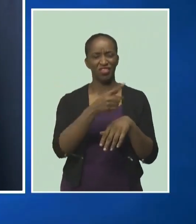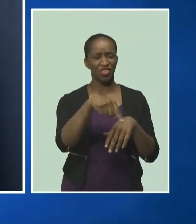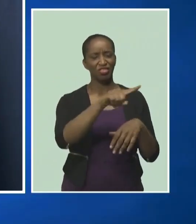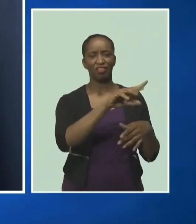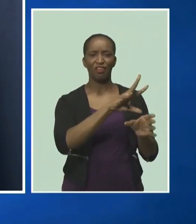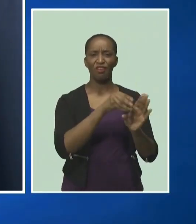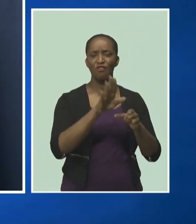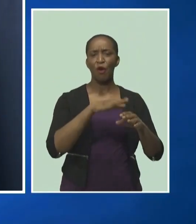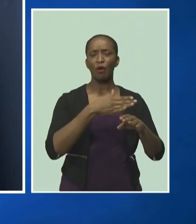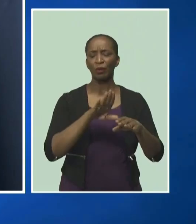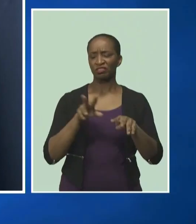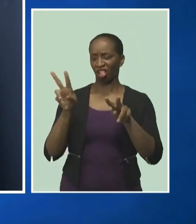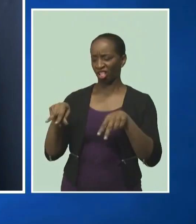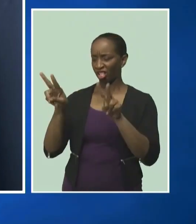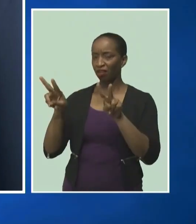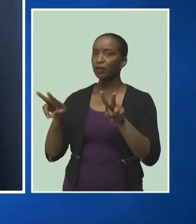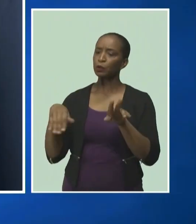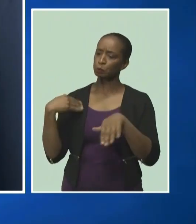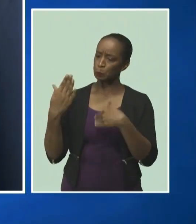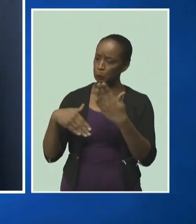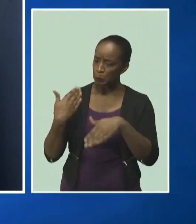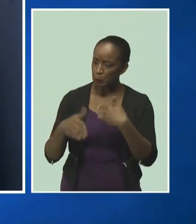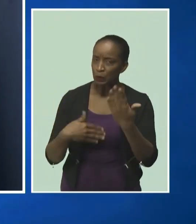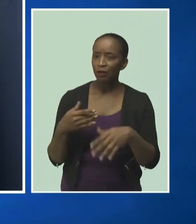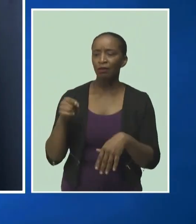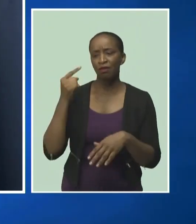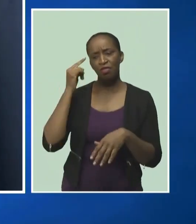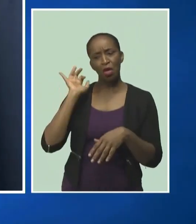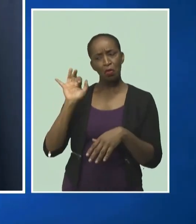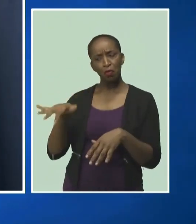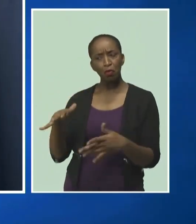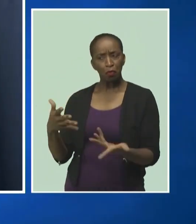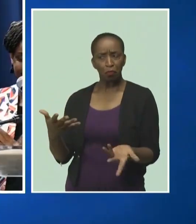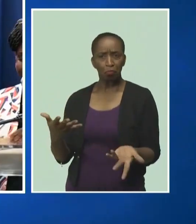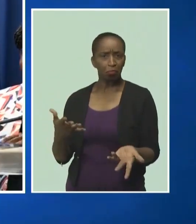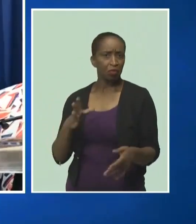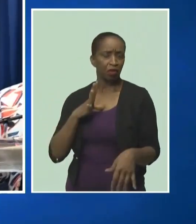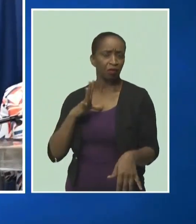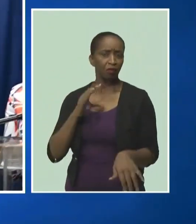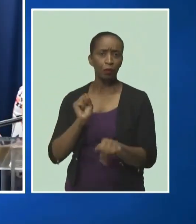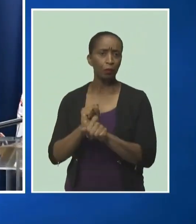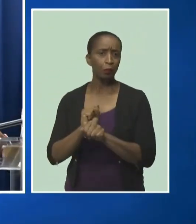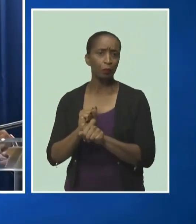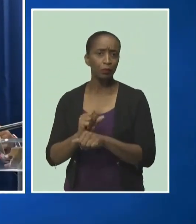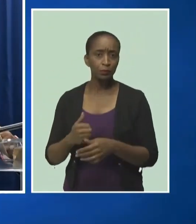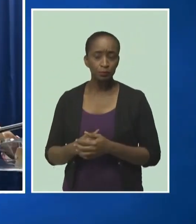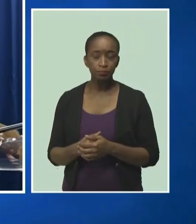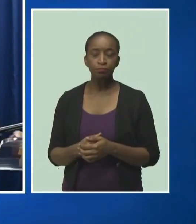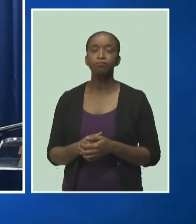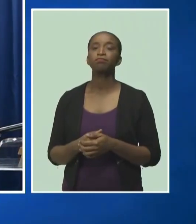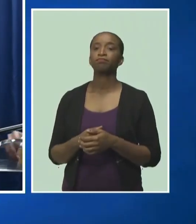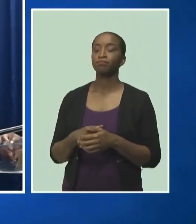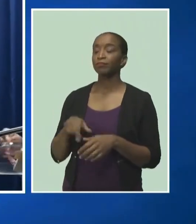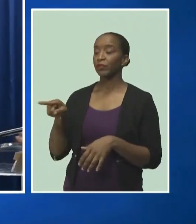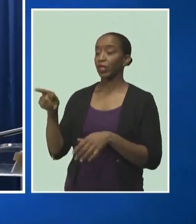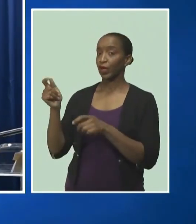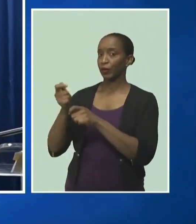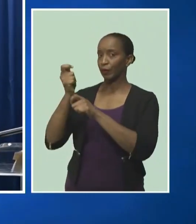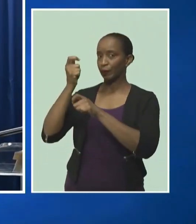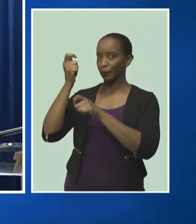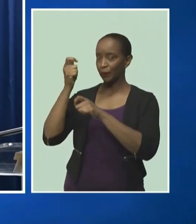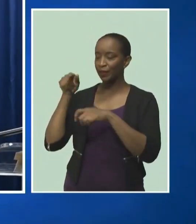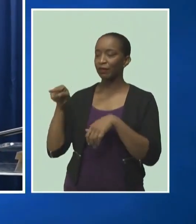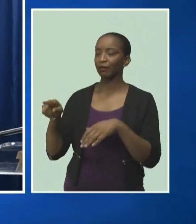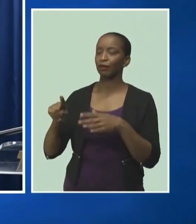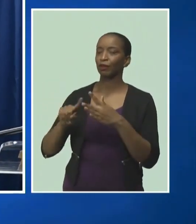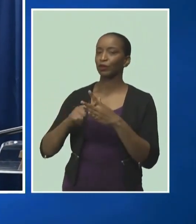gained respect and recognition as a viable occupation. Joshua Newsom has been producing music since he